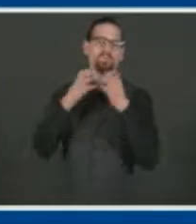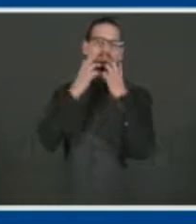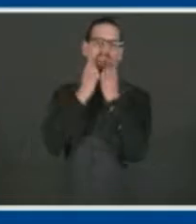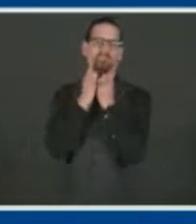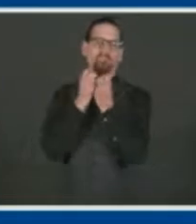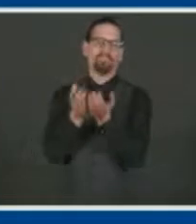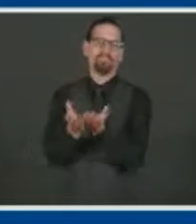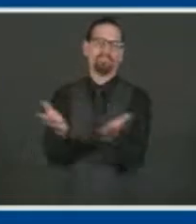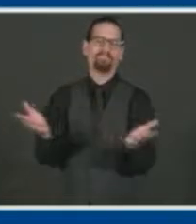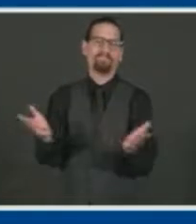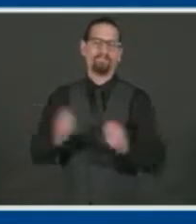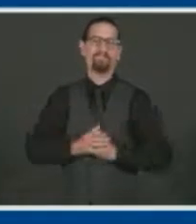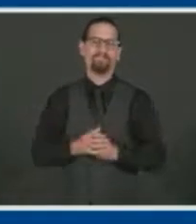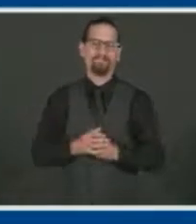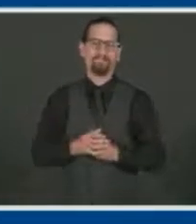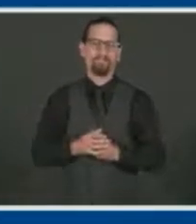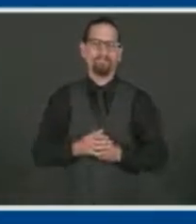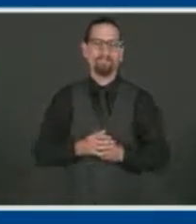will say this.